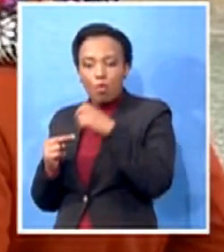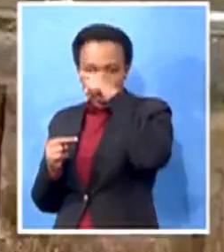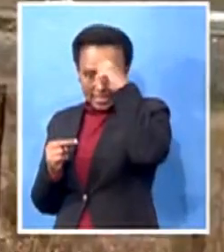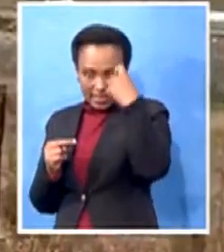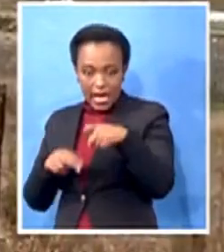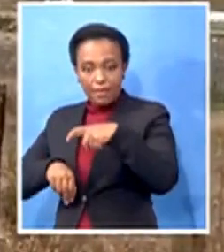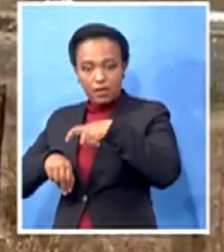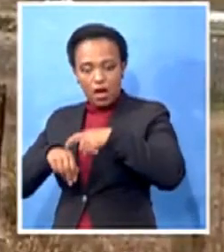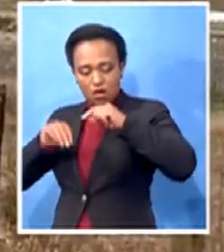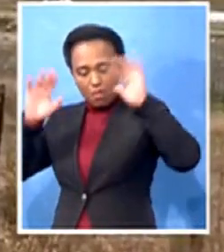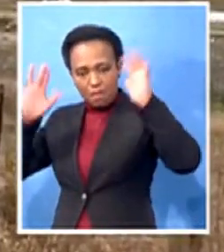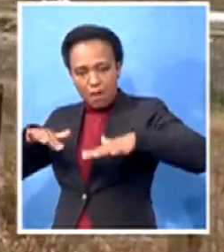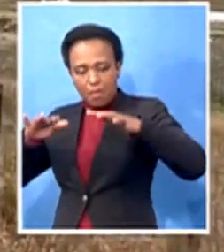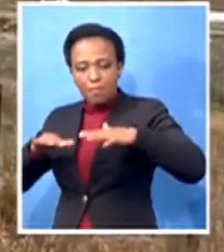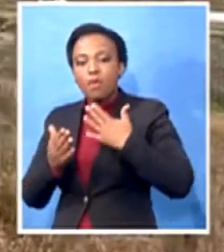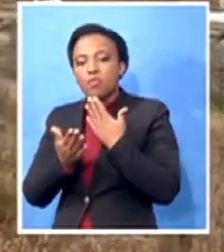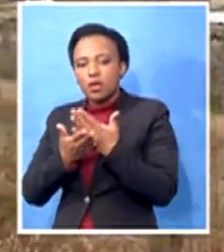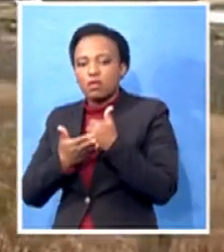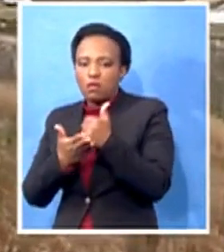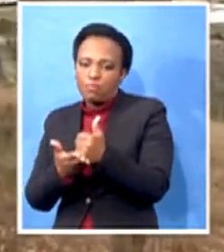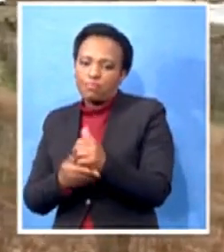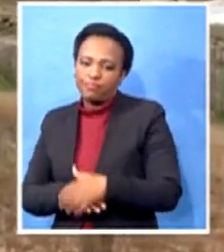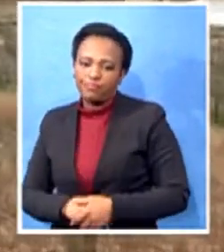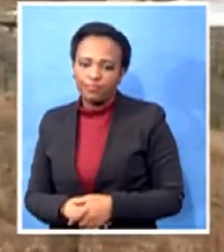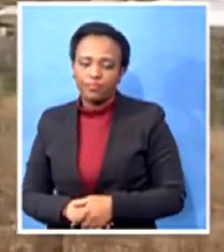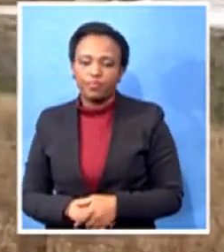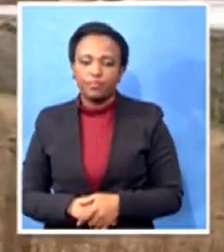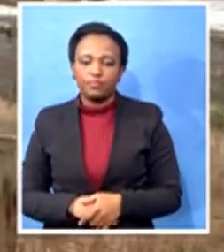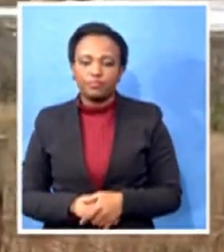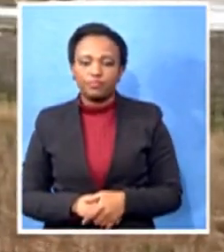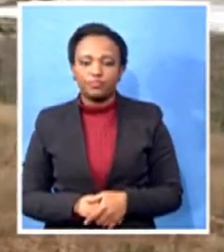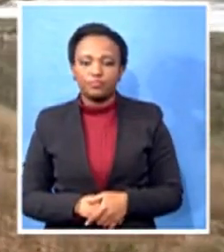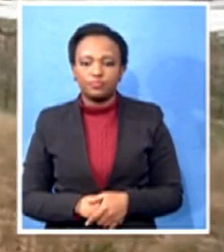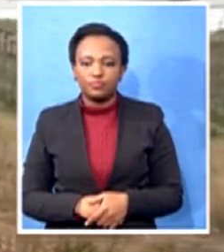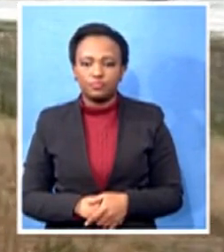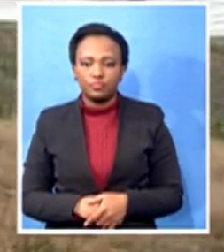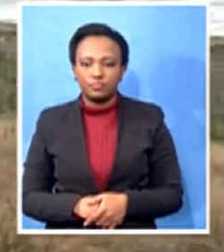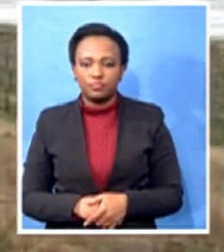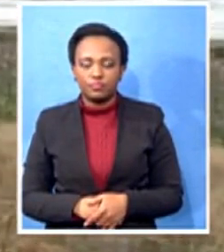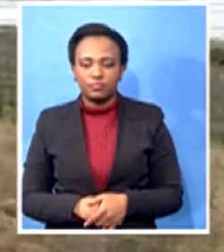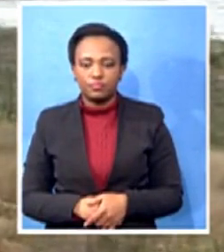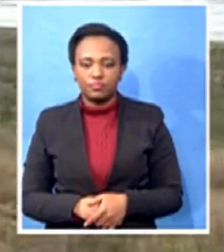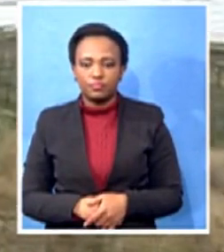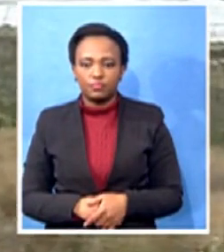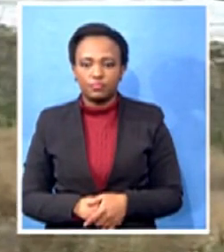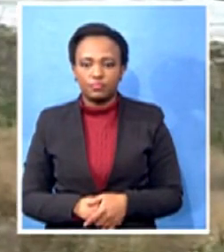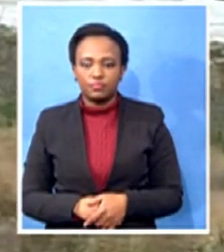relief. Lerato Fekisi, SABC News, the Langkloof in the Eastern Cape.